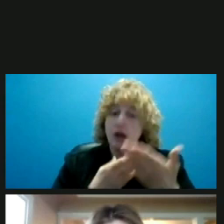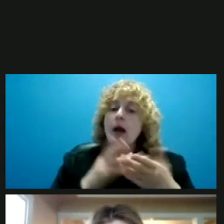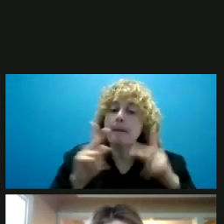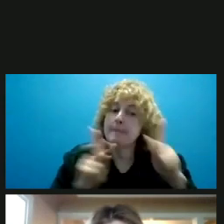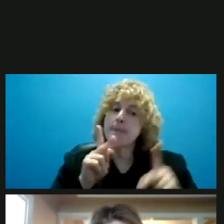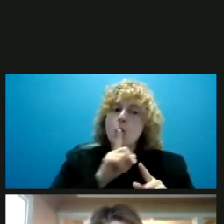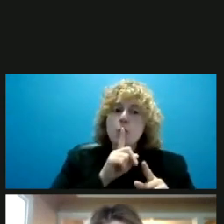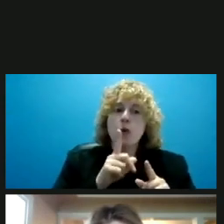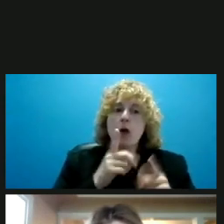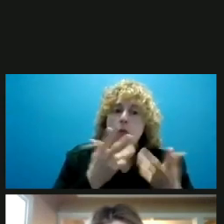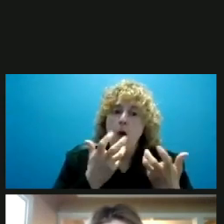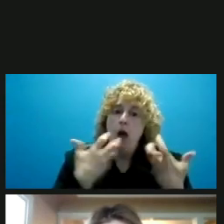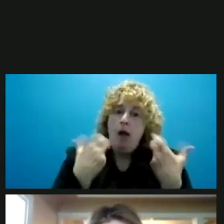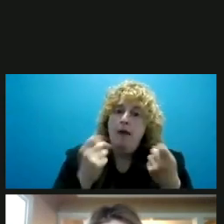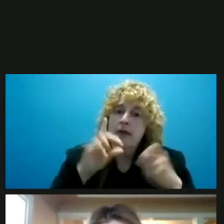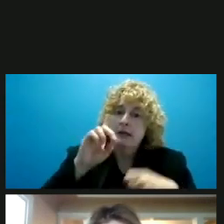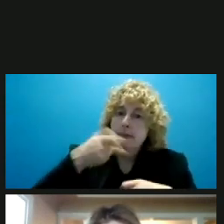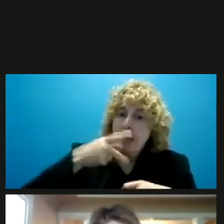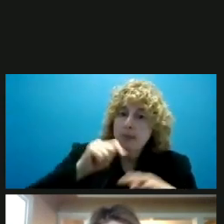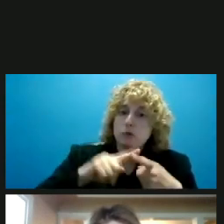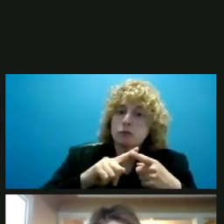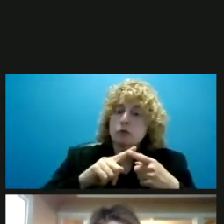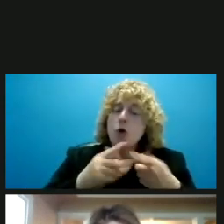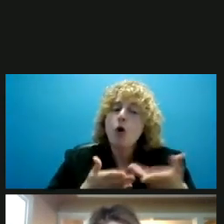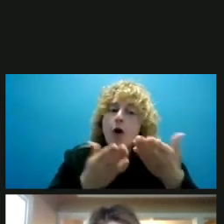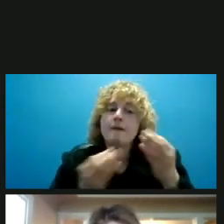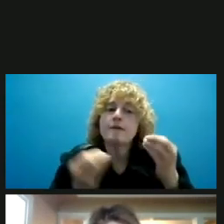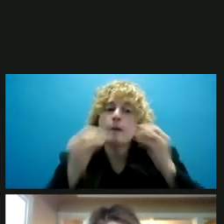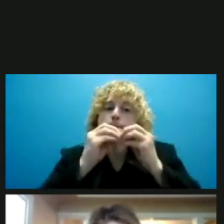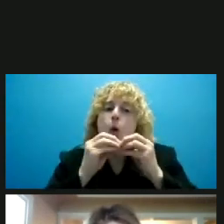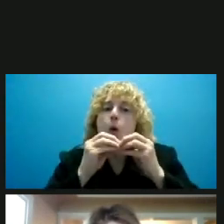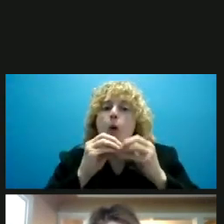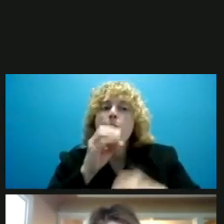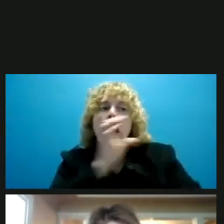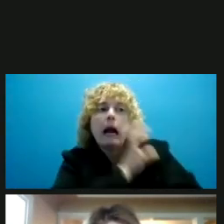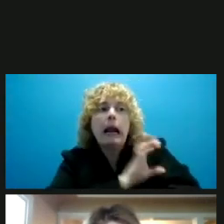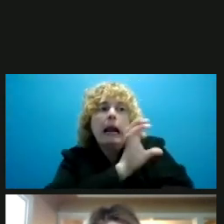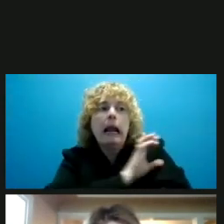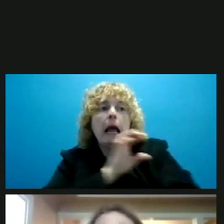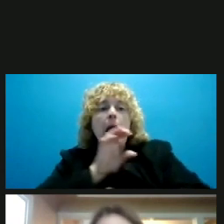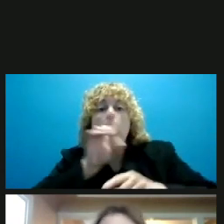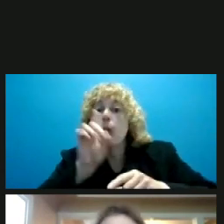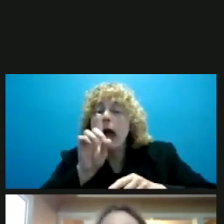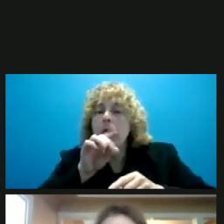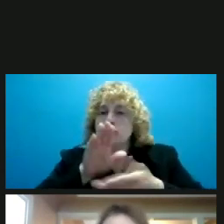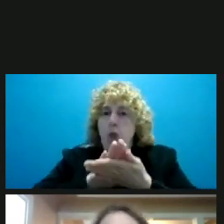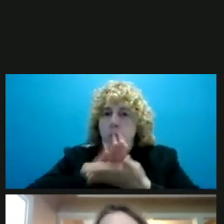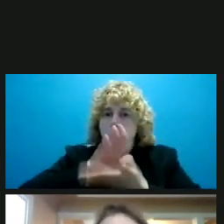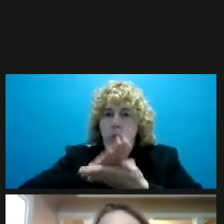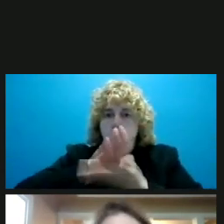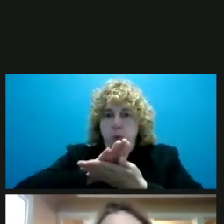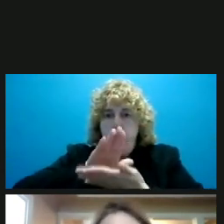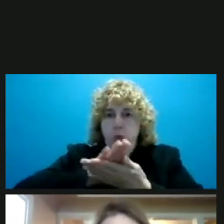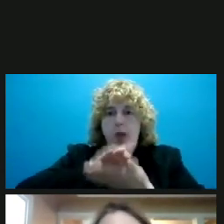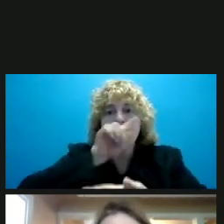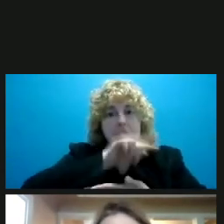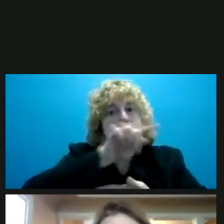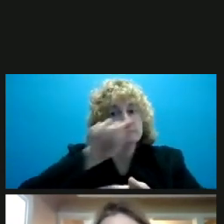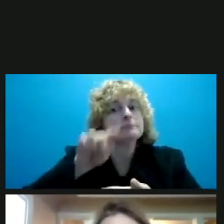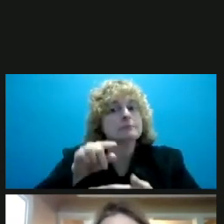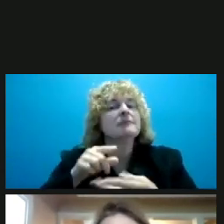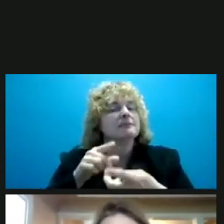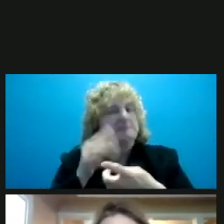department to offer more of the clinics at school. So, just take that back to your team.